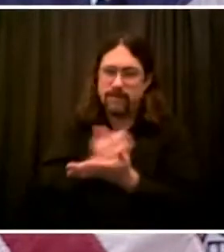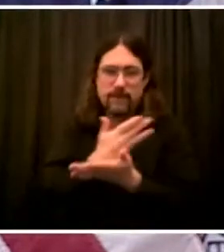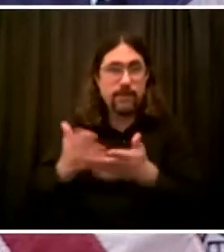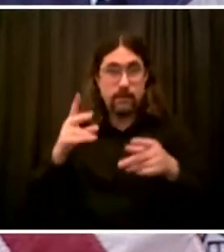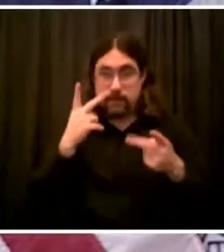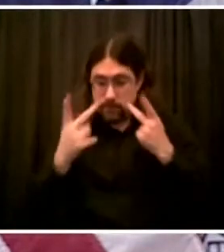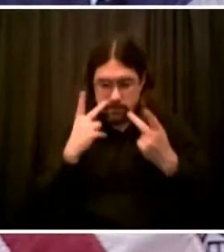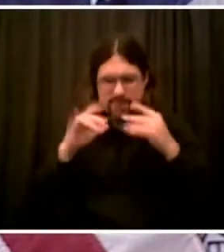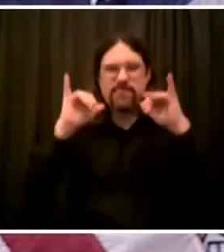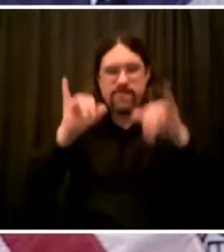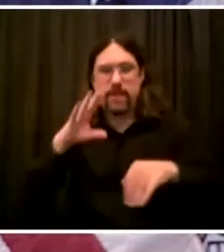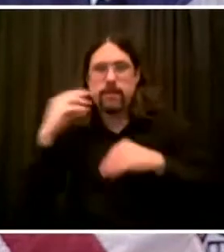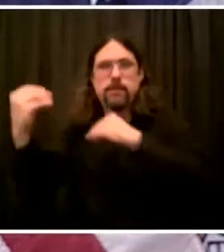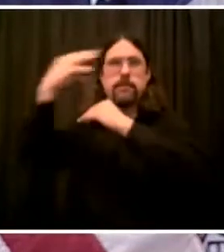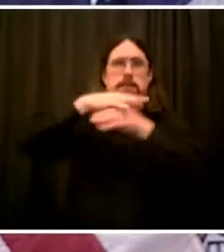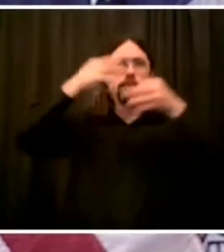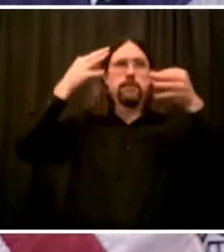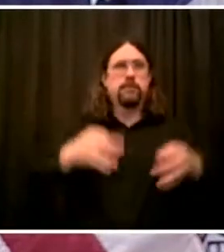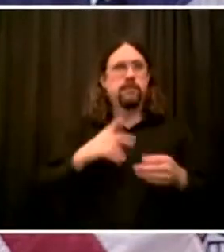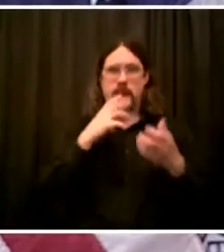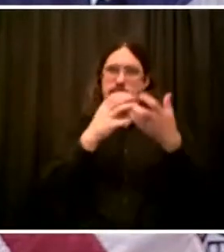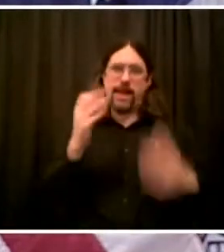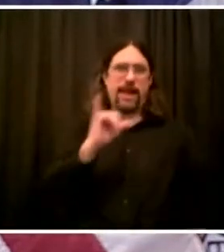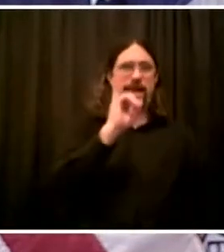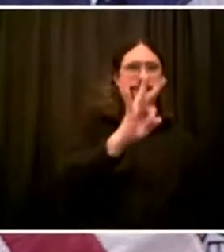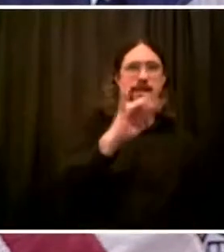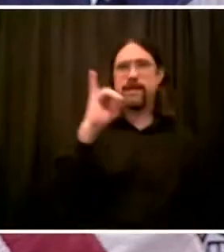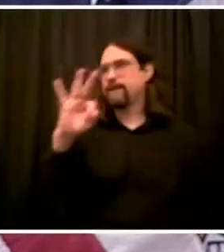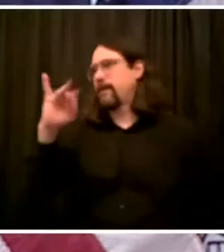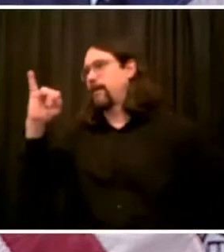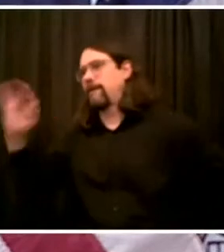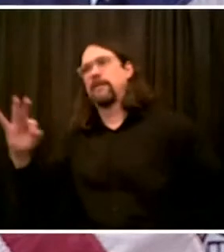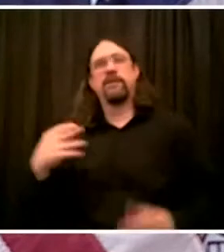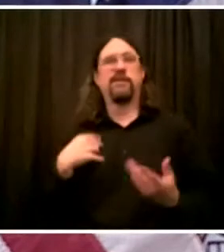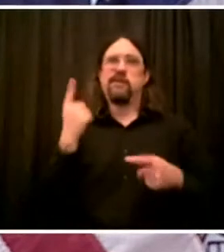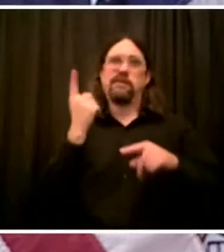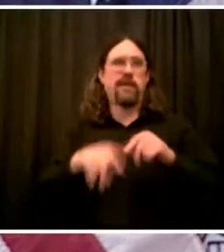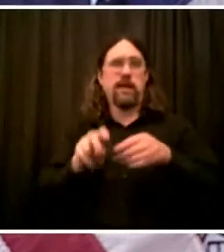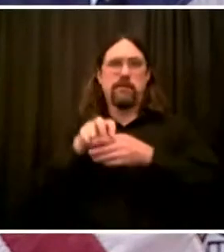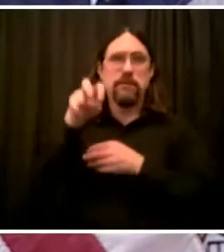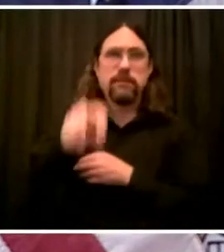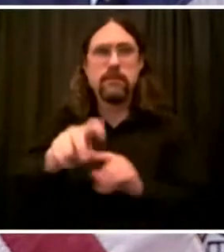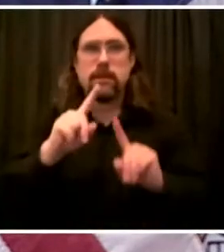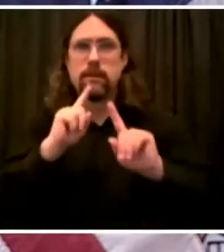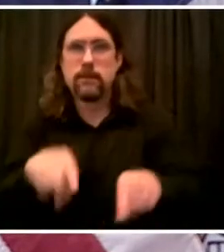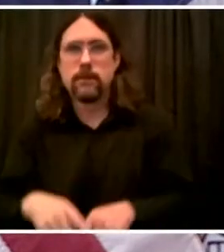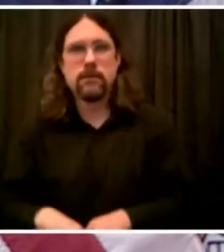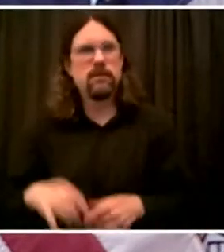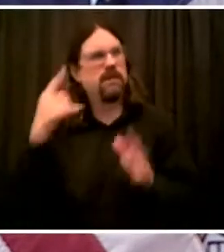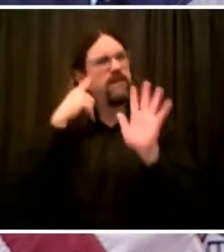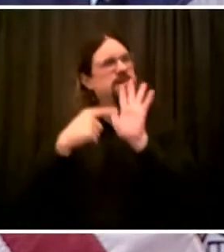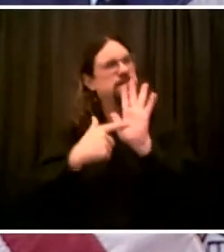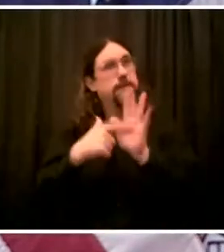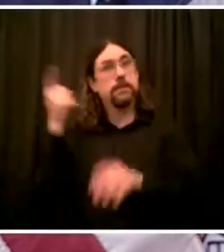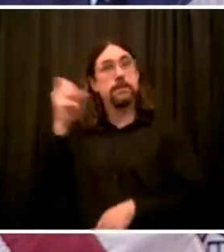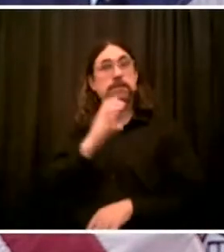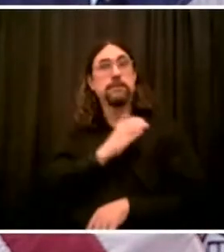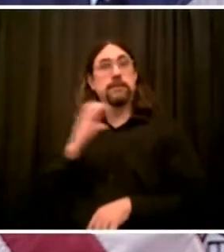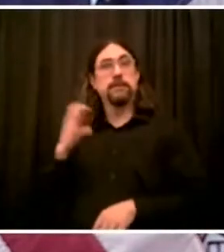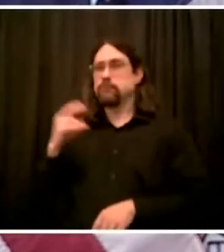talk about what we have to do with every agency. And if, God forbid, there isn't a stimulus, then you're talking about really tough decisions that will